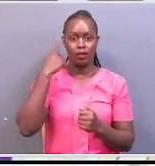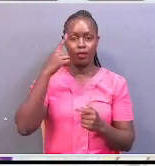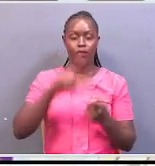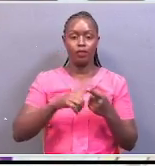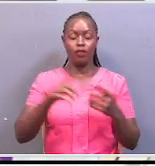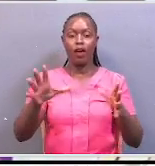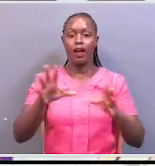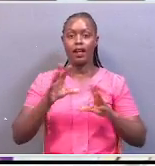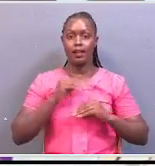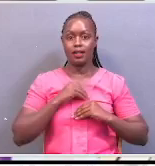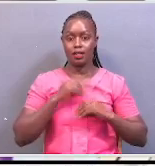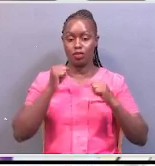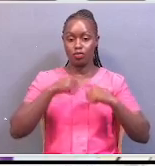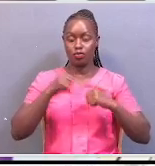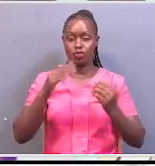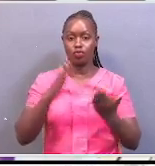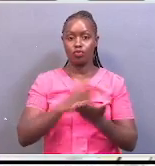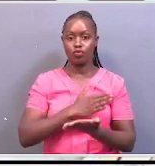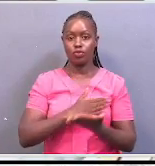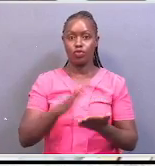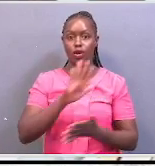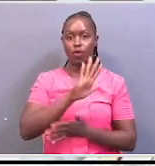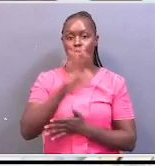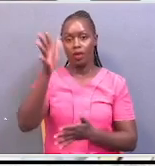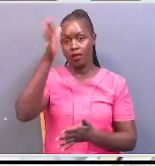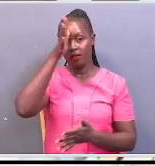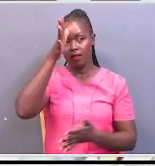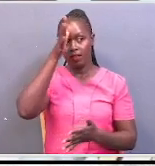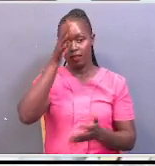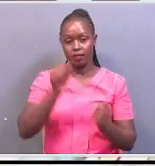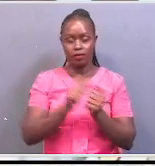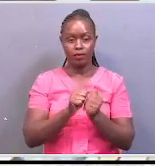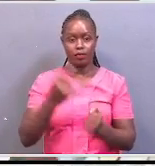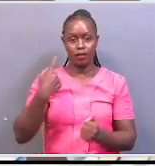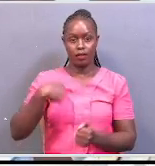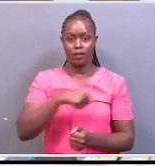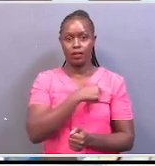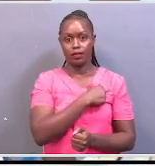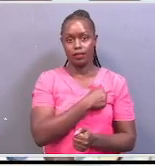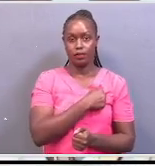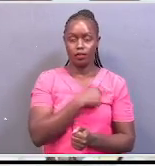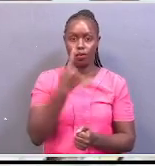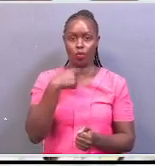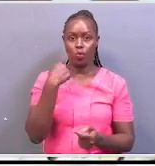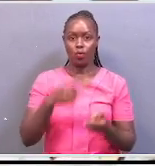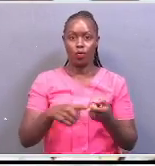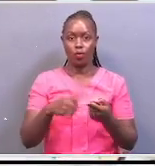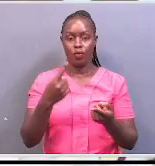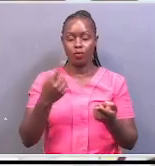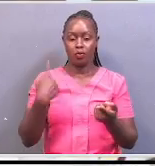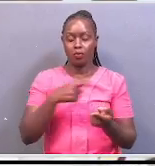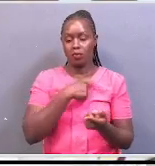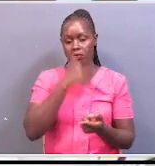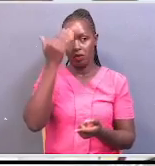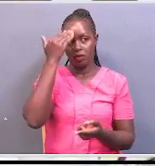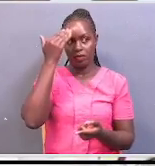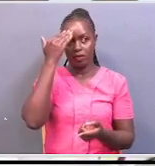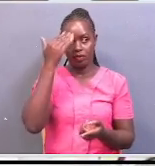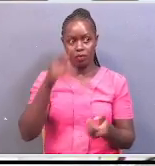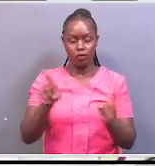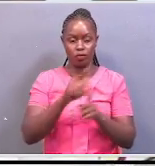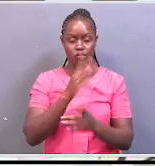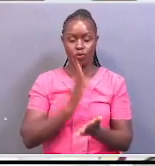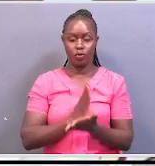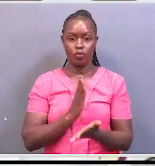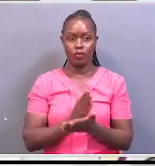agreeing to share your father with the rest of us who came to know him. We are truly